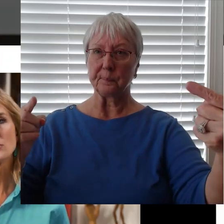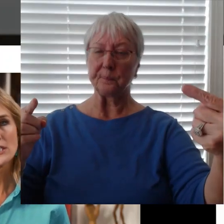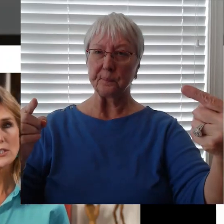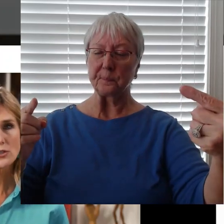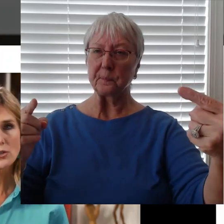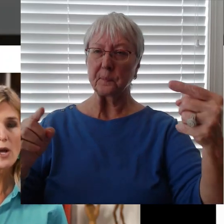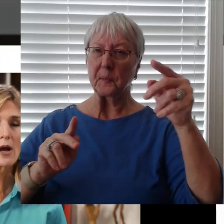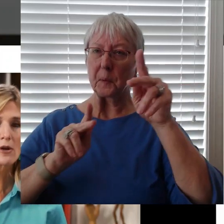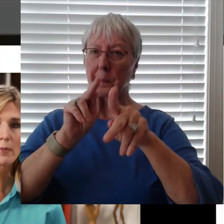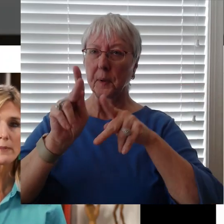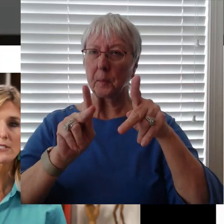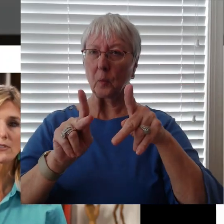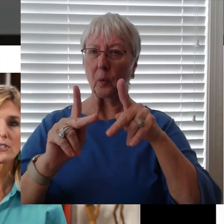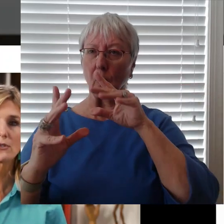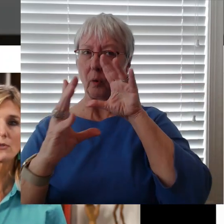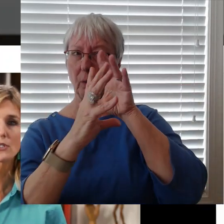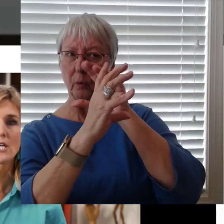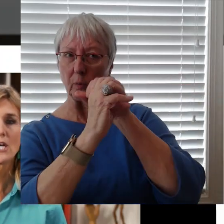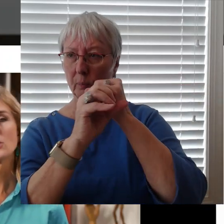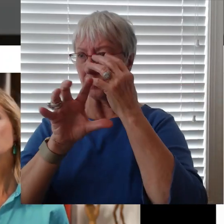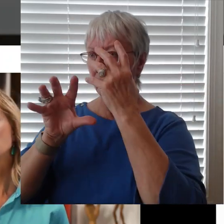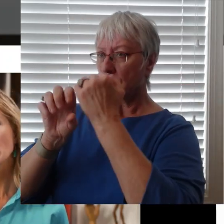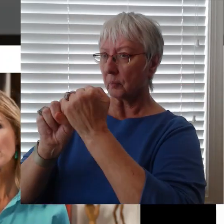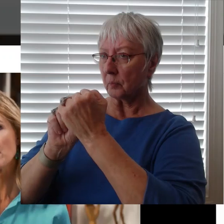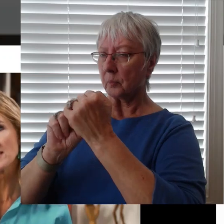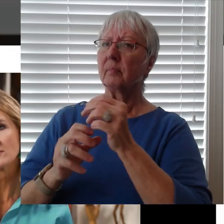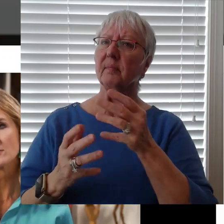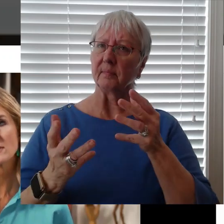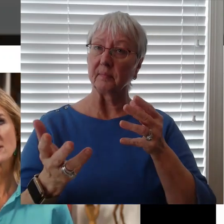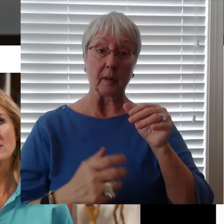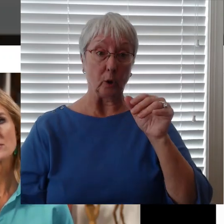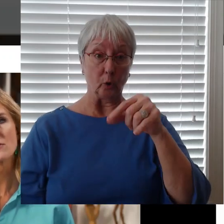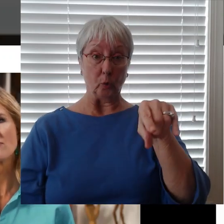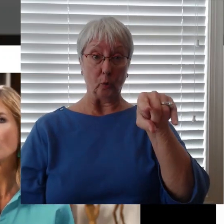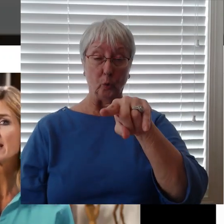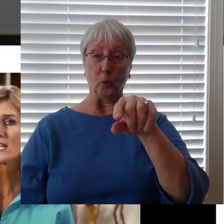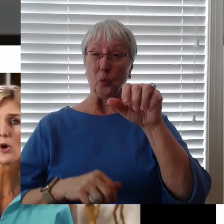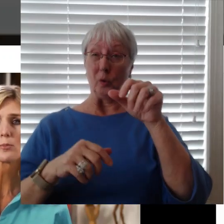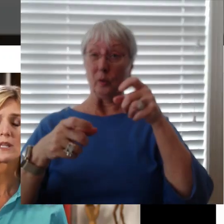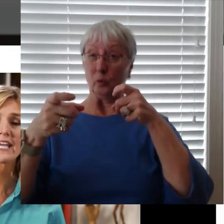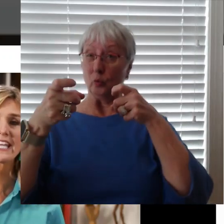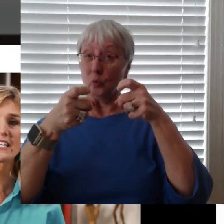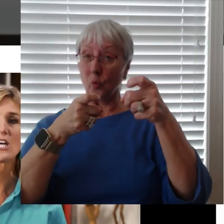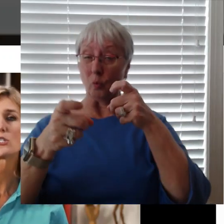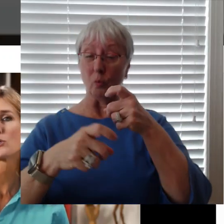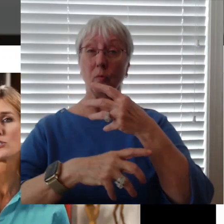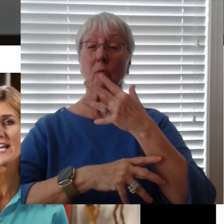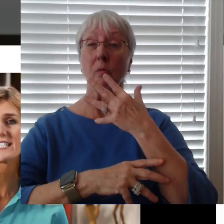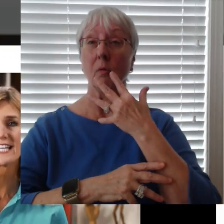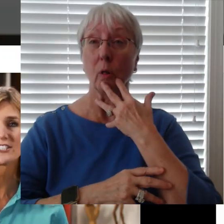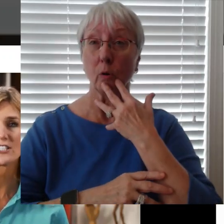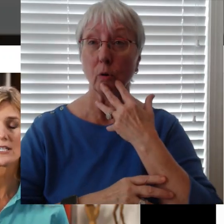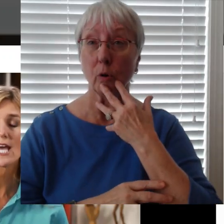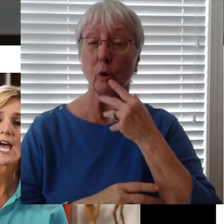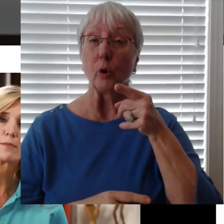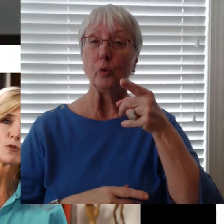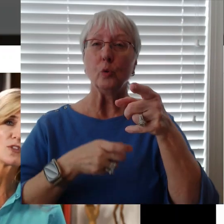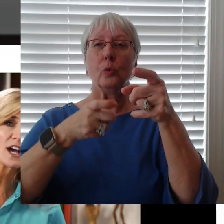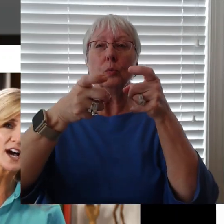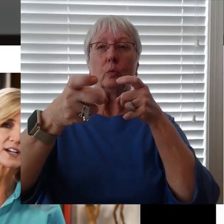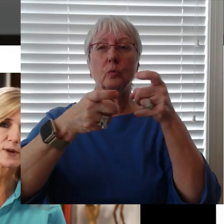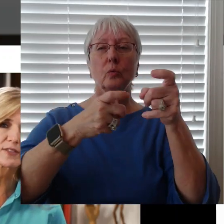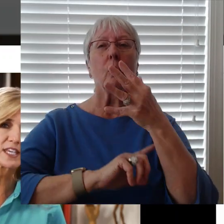if you can control how complements are used, you can play with the energy of the colors fighting or playing to attract attention